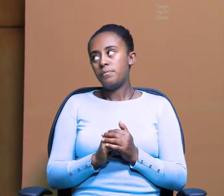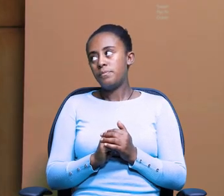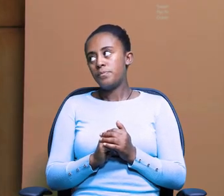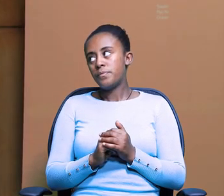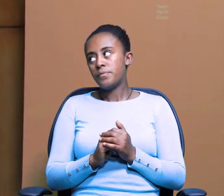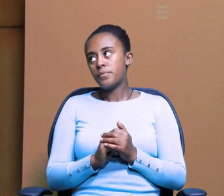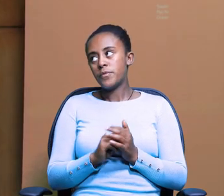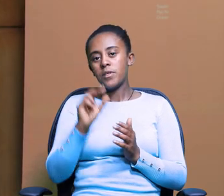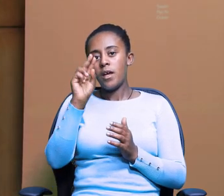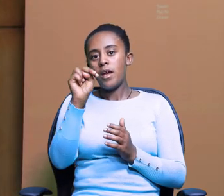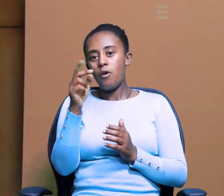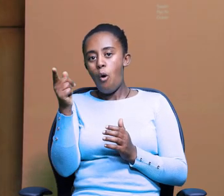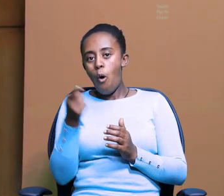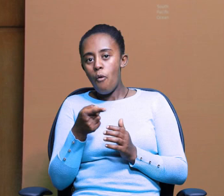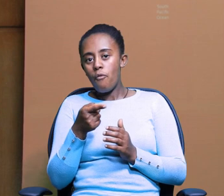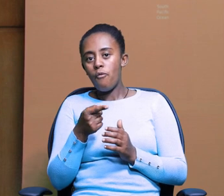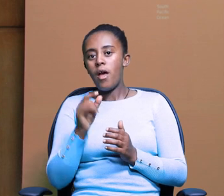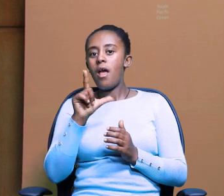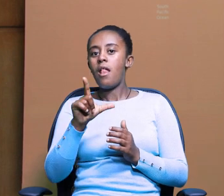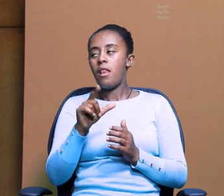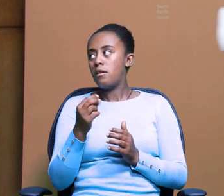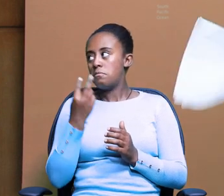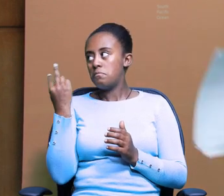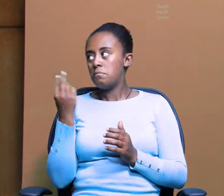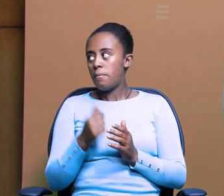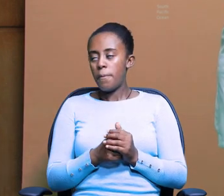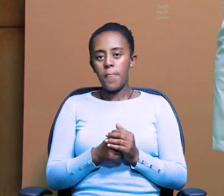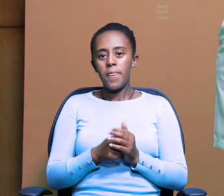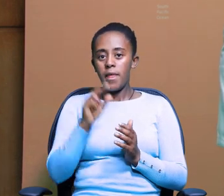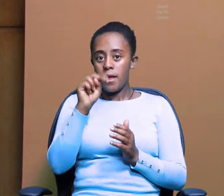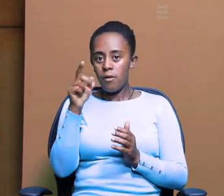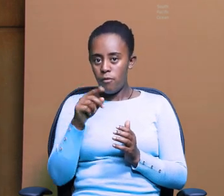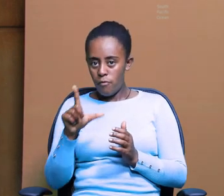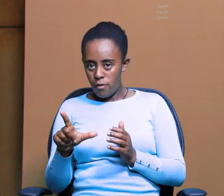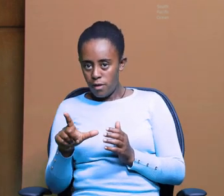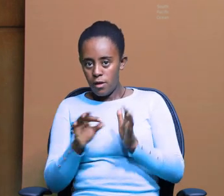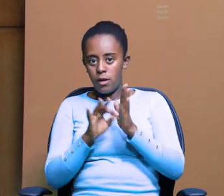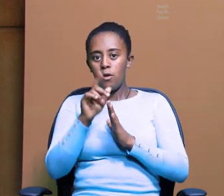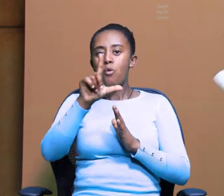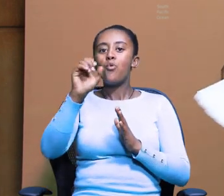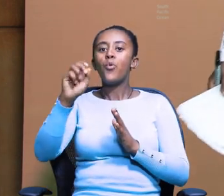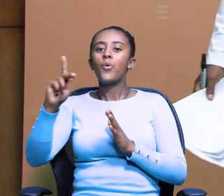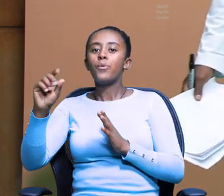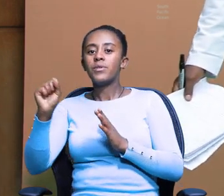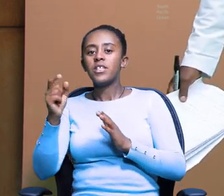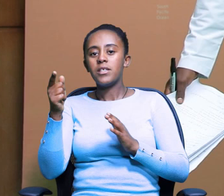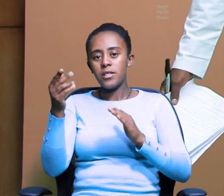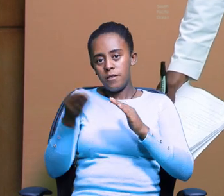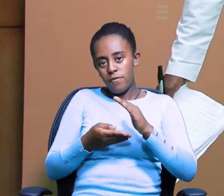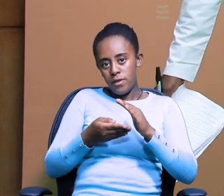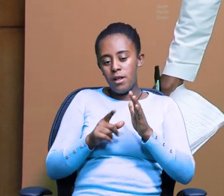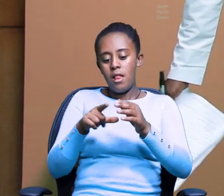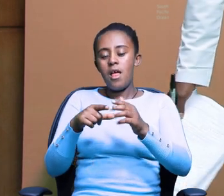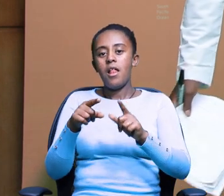is N over L. This capital L is the number of loops divided by